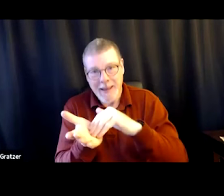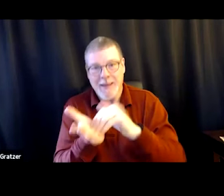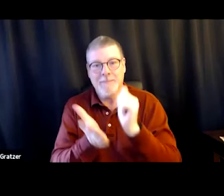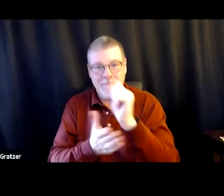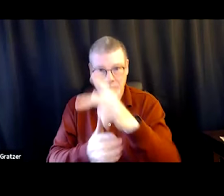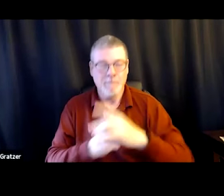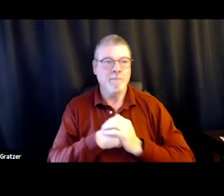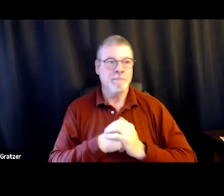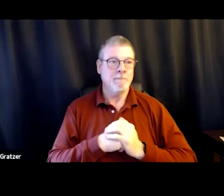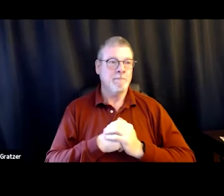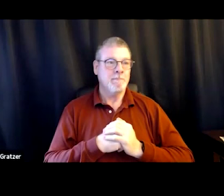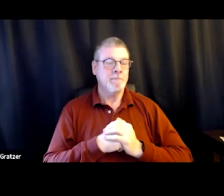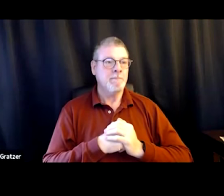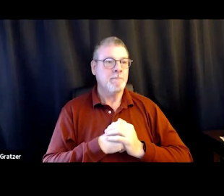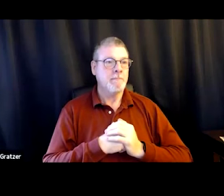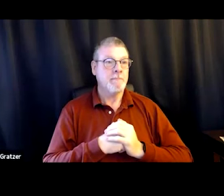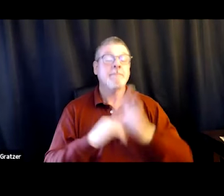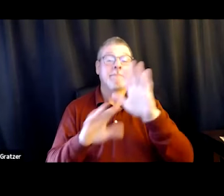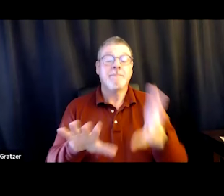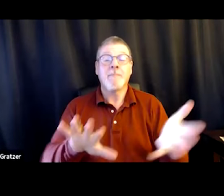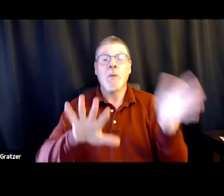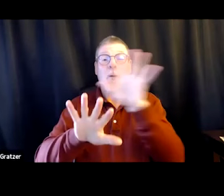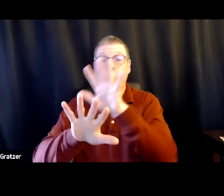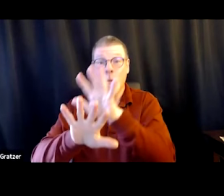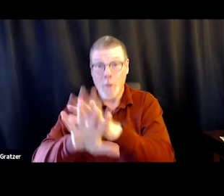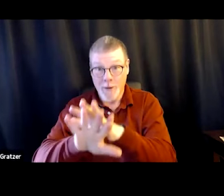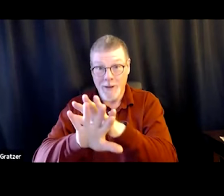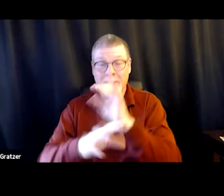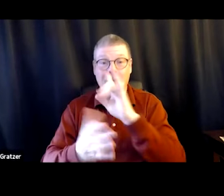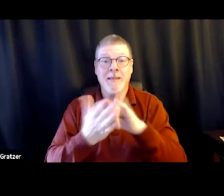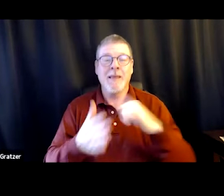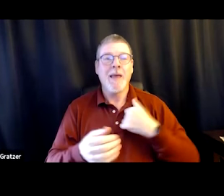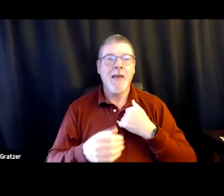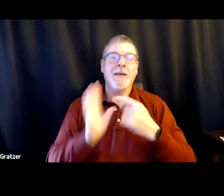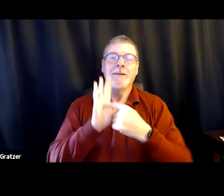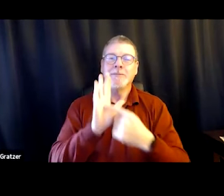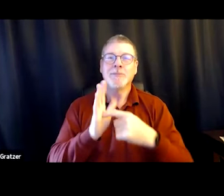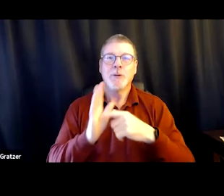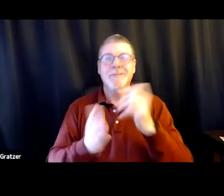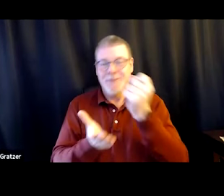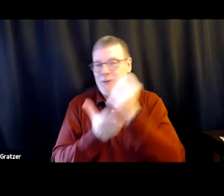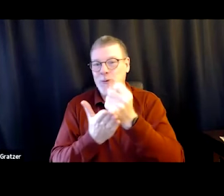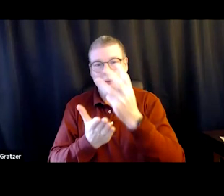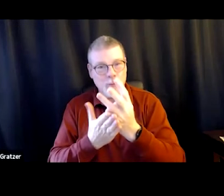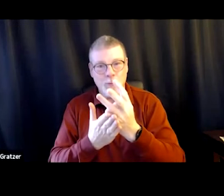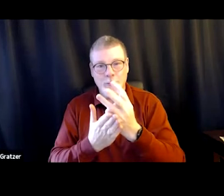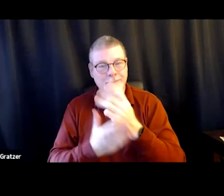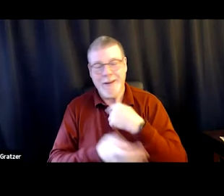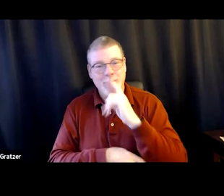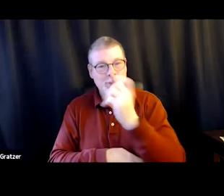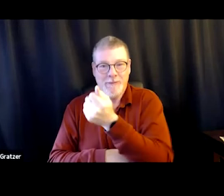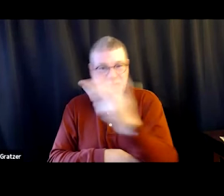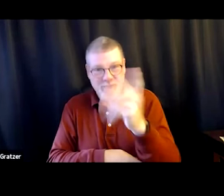population. Kind of overlaying this, and I will offer that I'm pretty sure there's a social worker or two in the room. This is